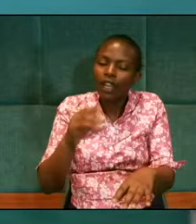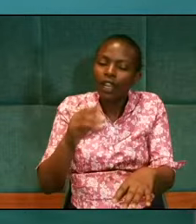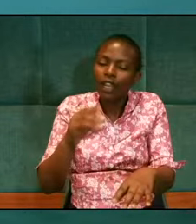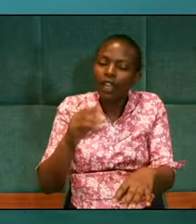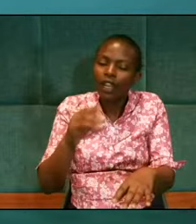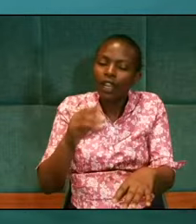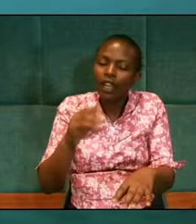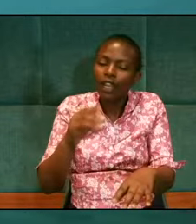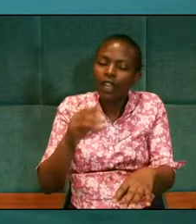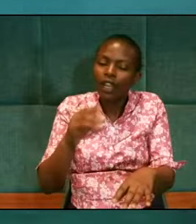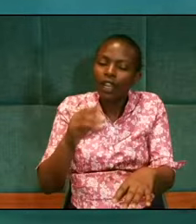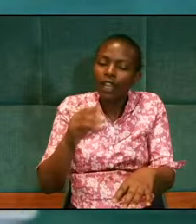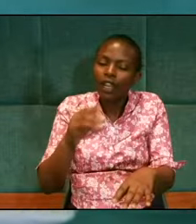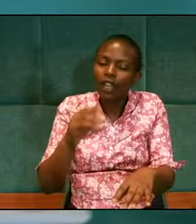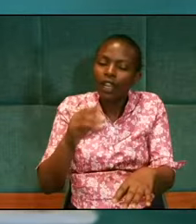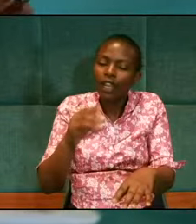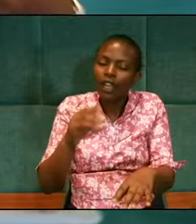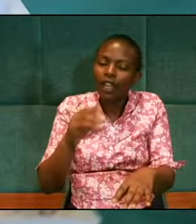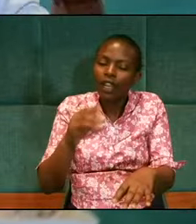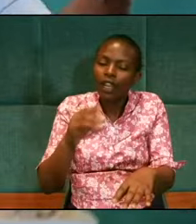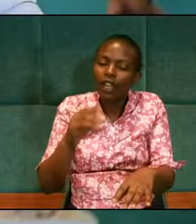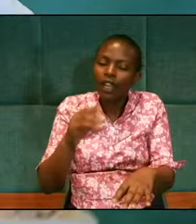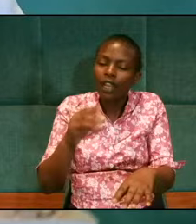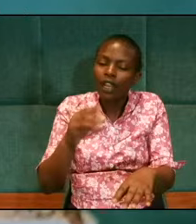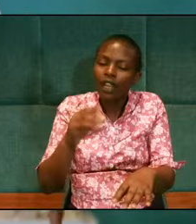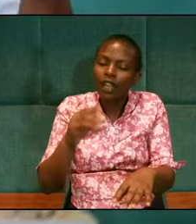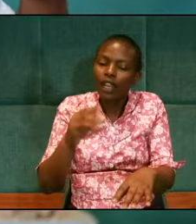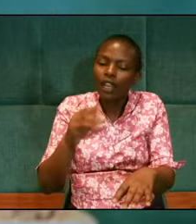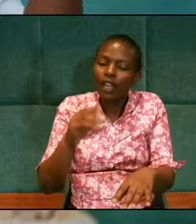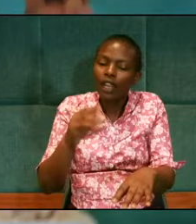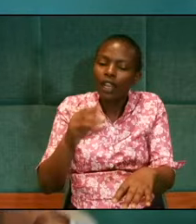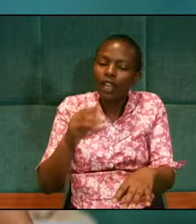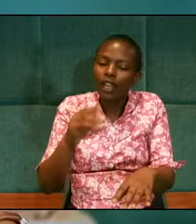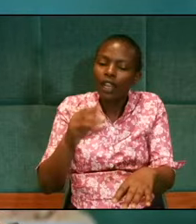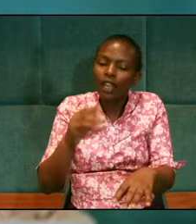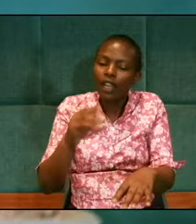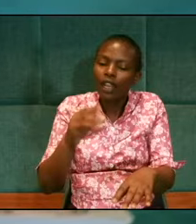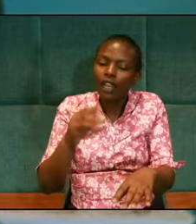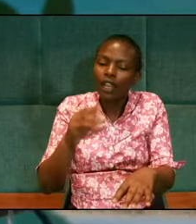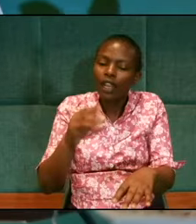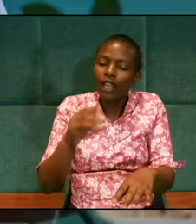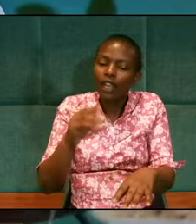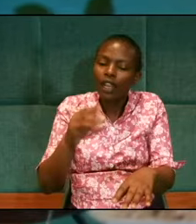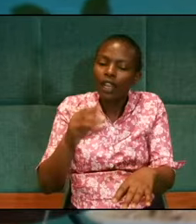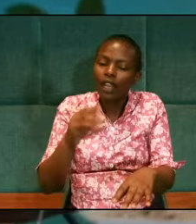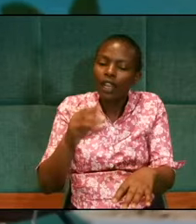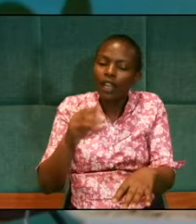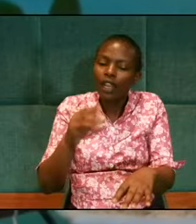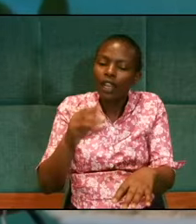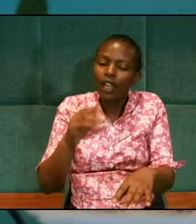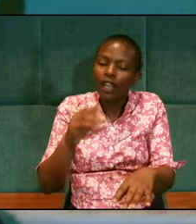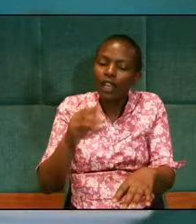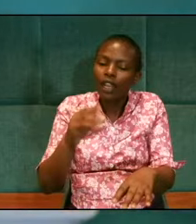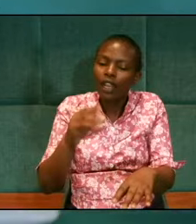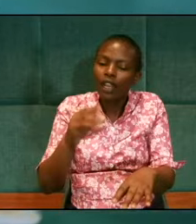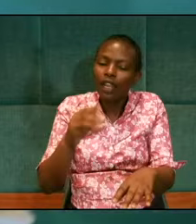must meet before you pick somebody's daughter. Anything aside this will make marriage a suicide and not suitable. Number